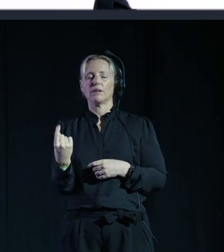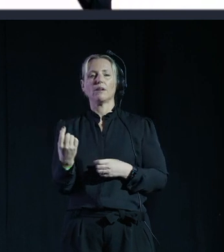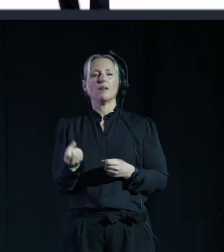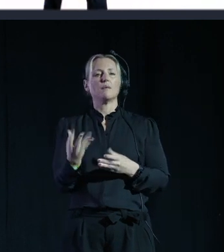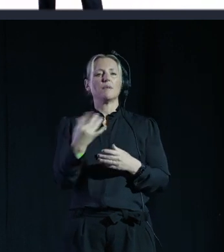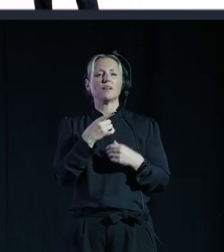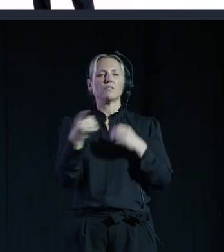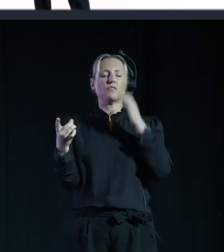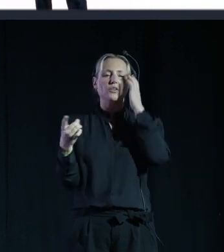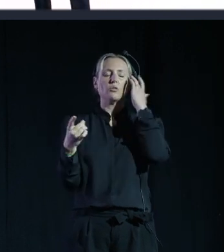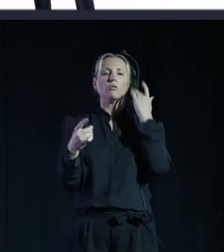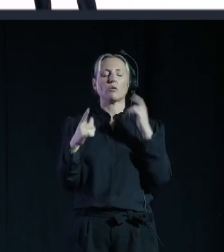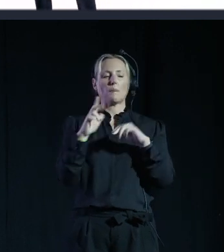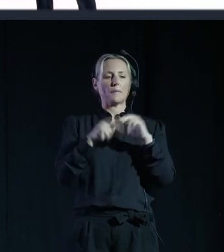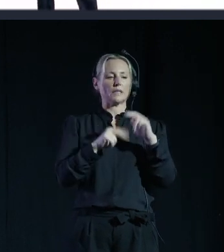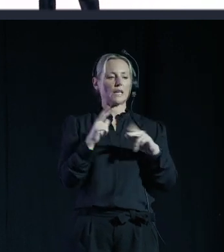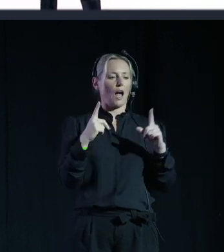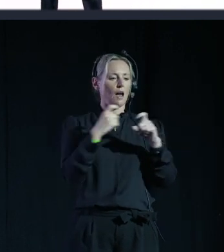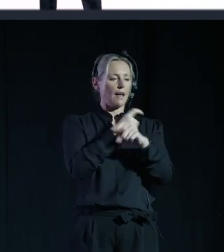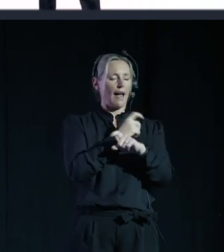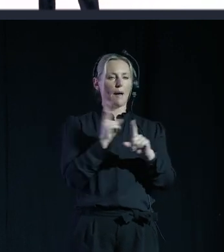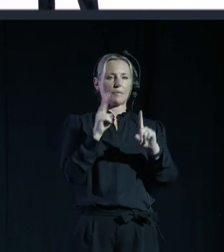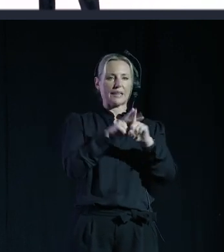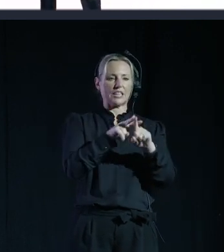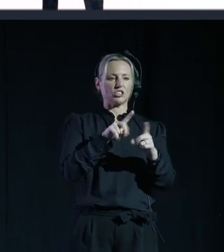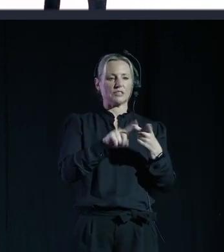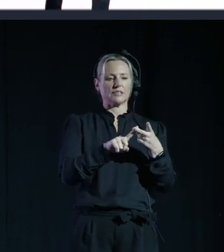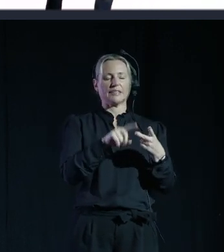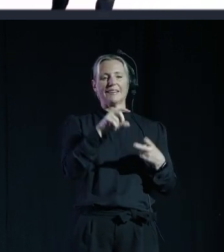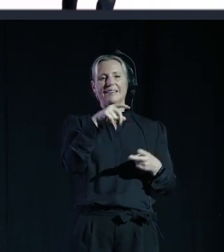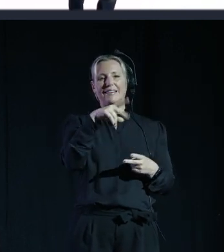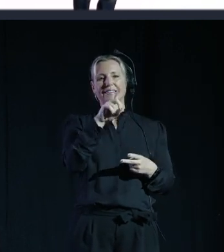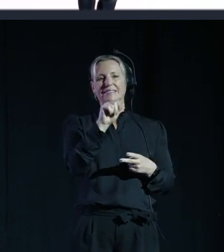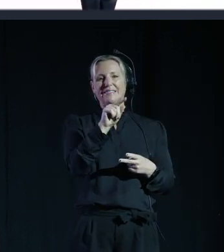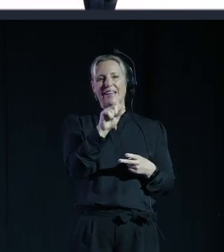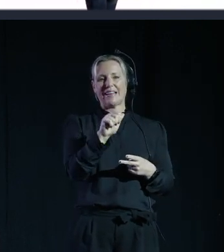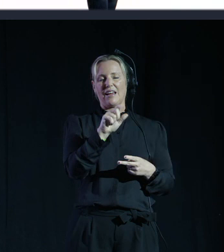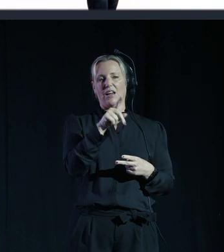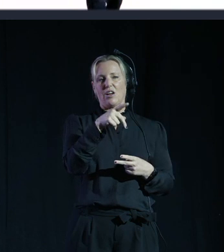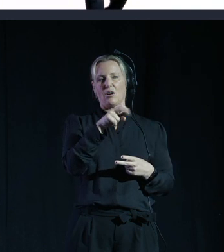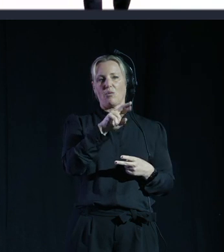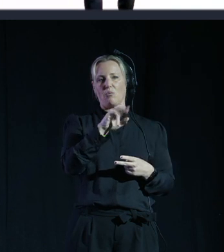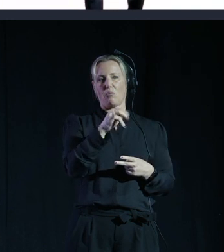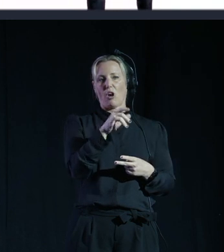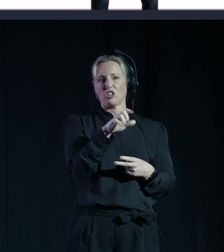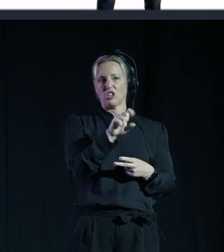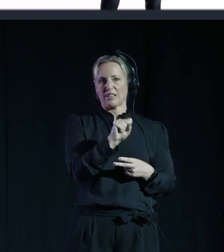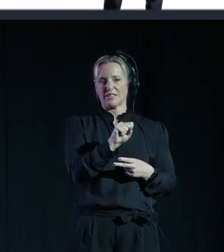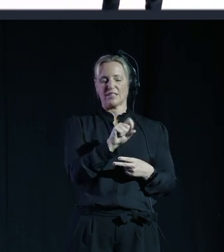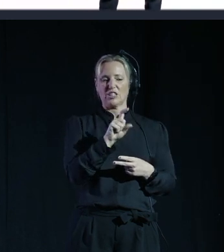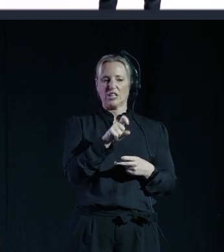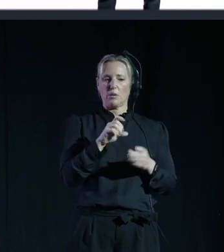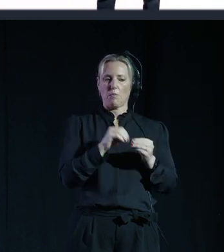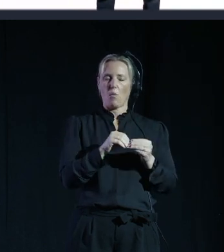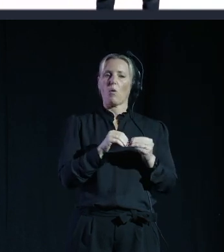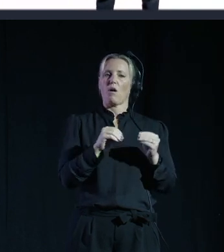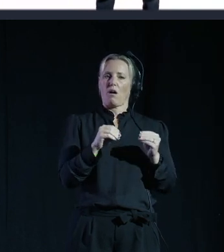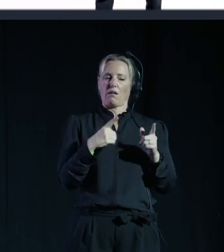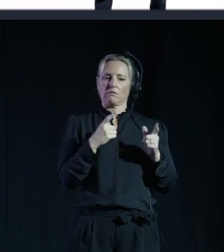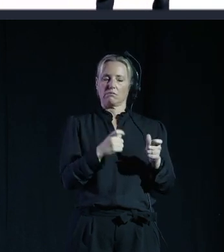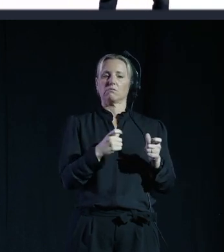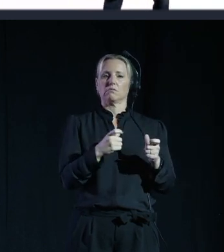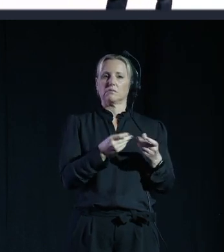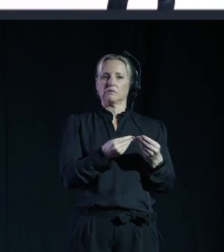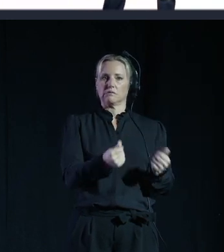complex applications, complex data projects, and so you need additional accelerators for this workflow. You maybe need an